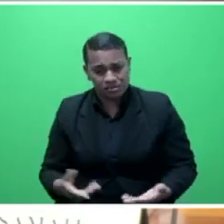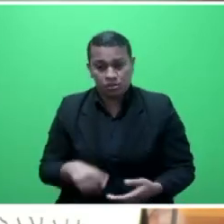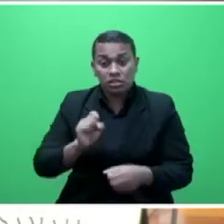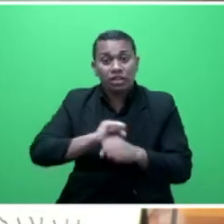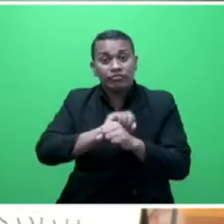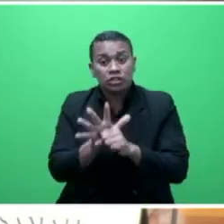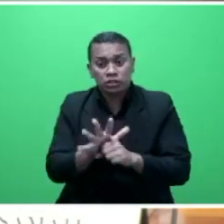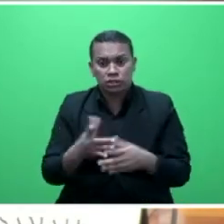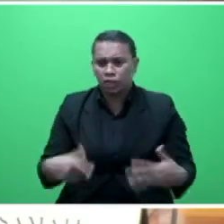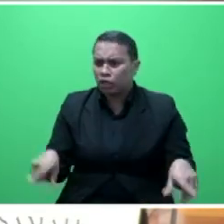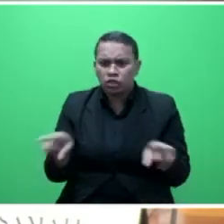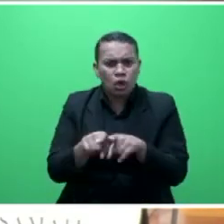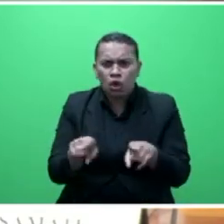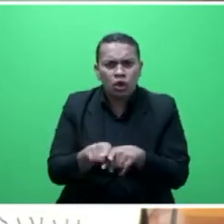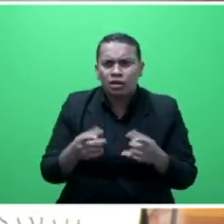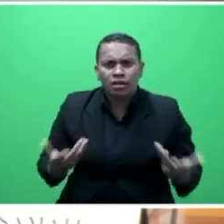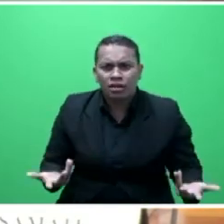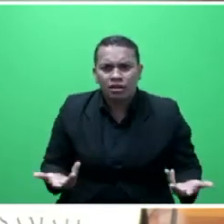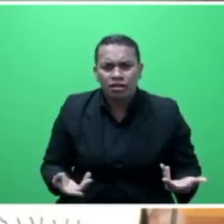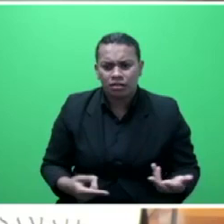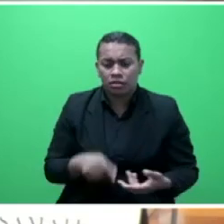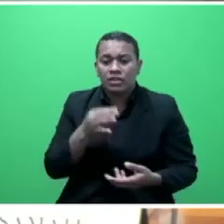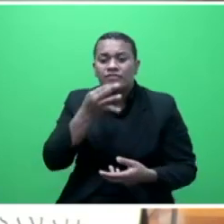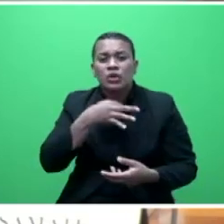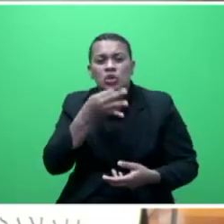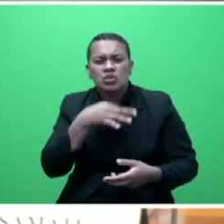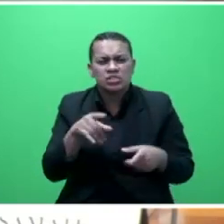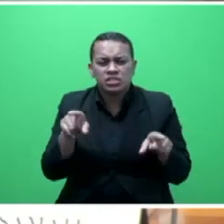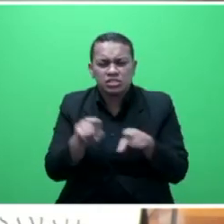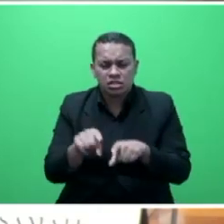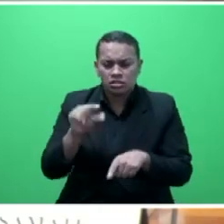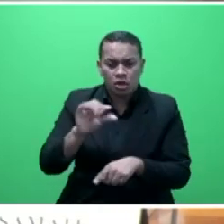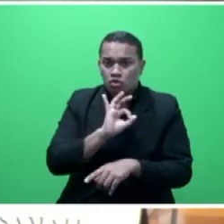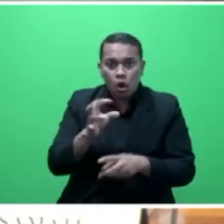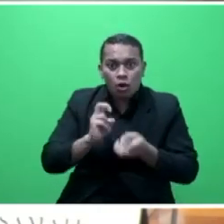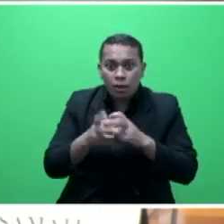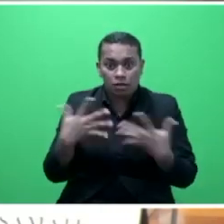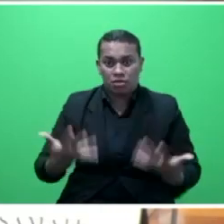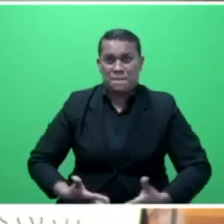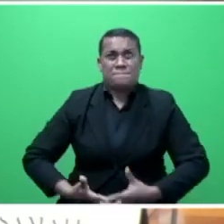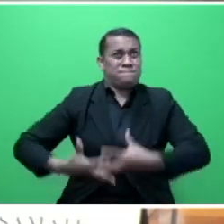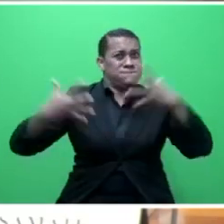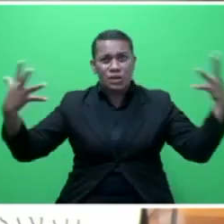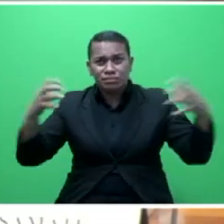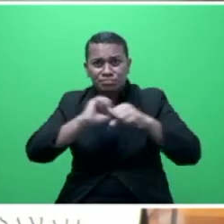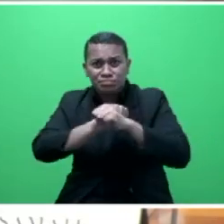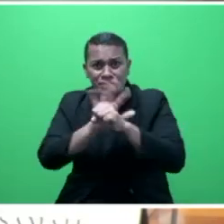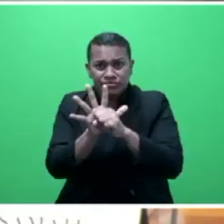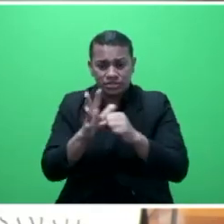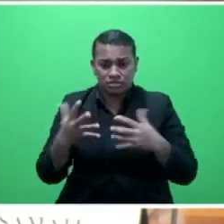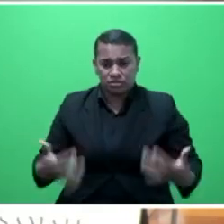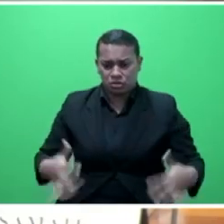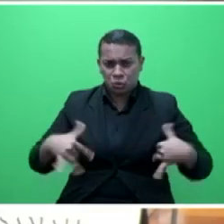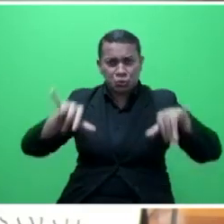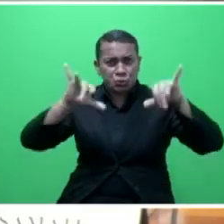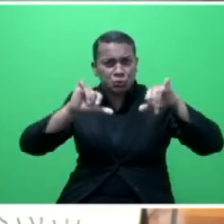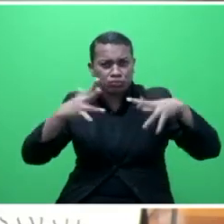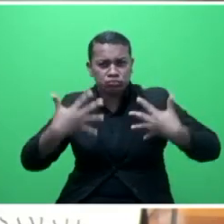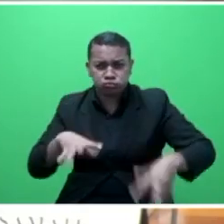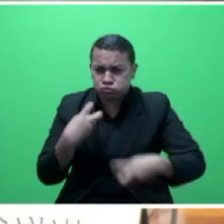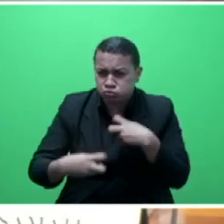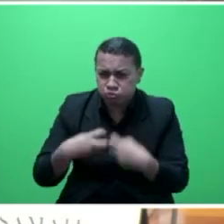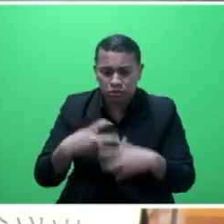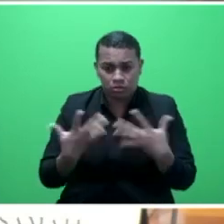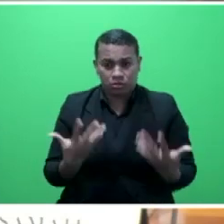is a cyclone of unprecedented proportions. Saving the sums necessary to combat this crisis would have meant withholding free